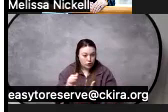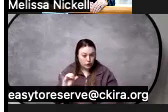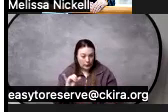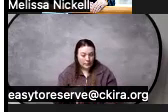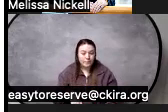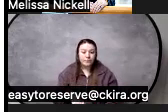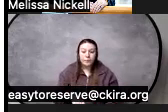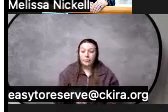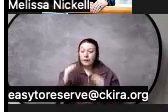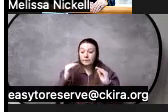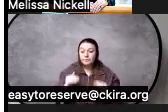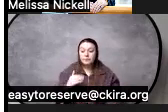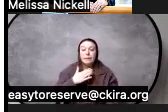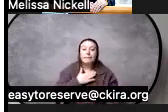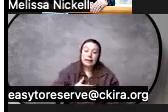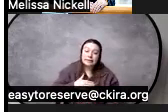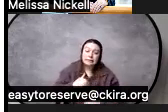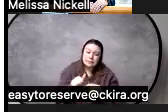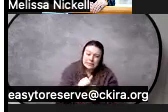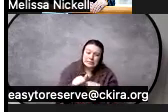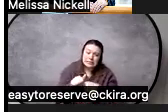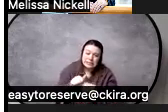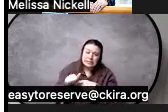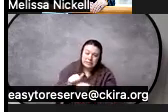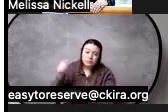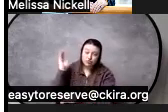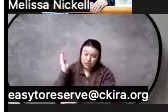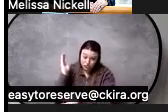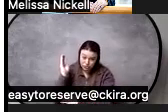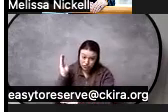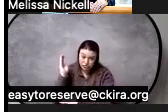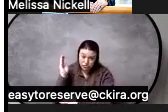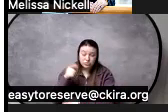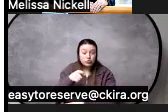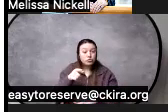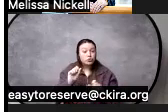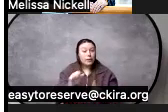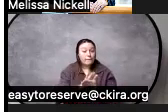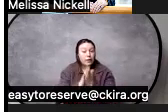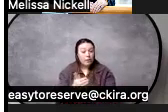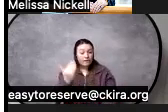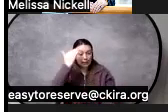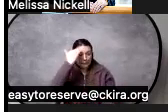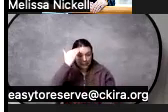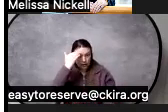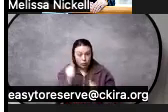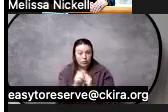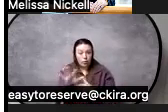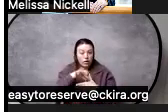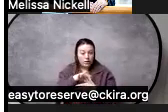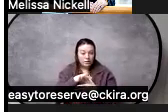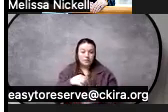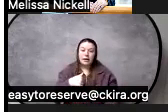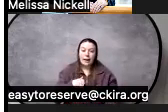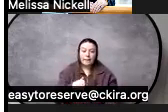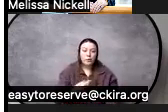presentation multiple times so that you can become familiar with the content and the delivery. I'm going to say that 2 more times because it's